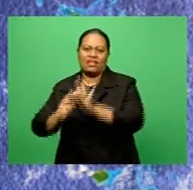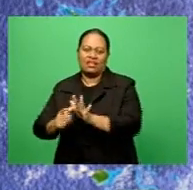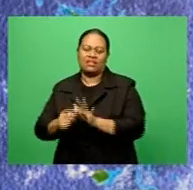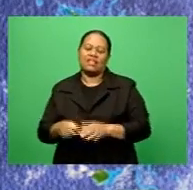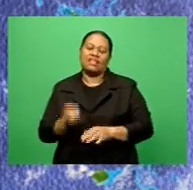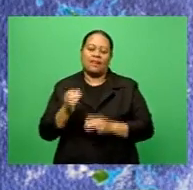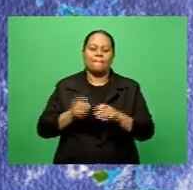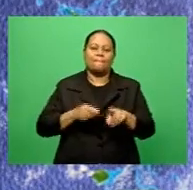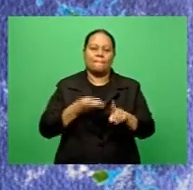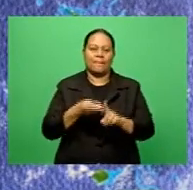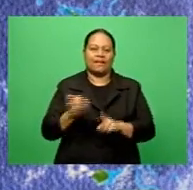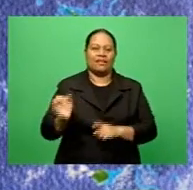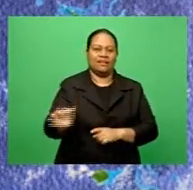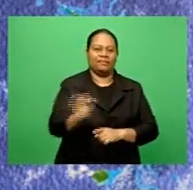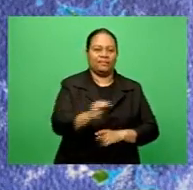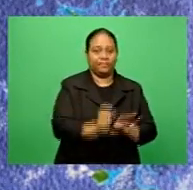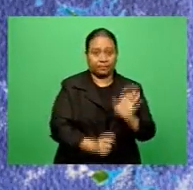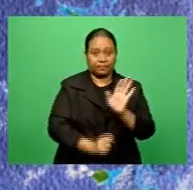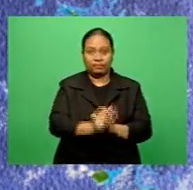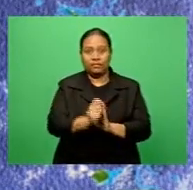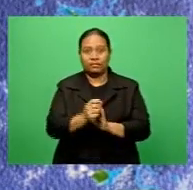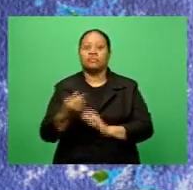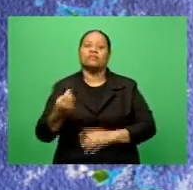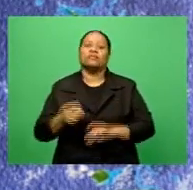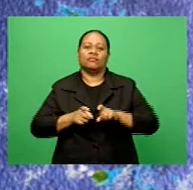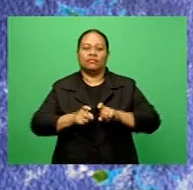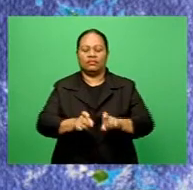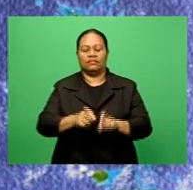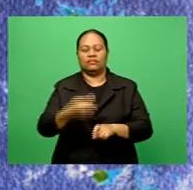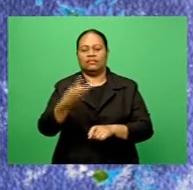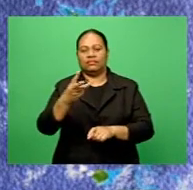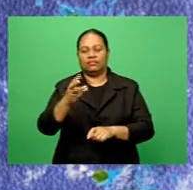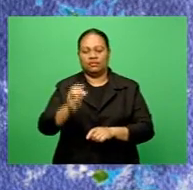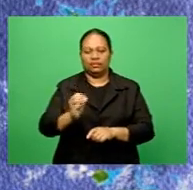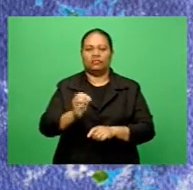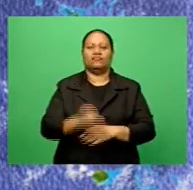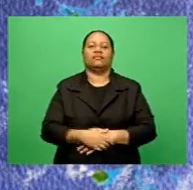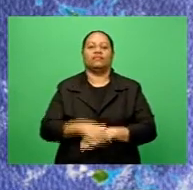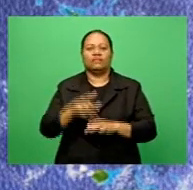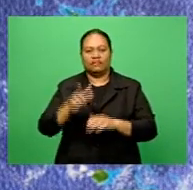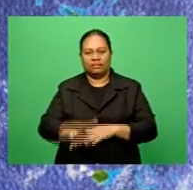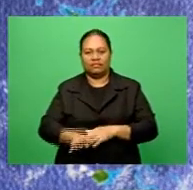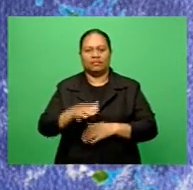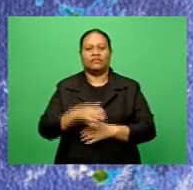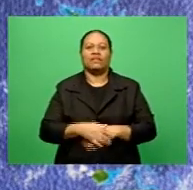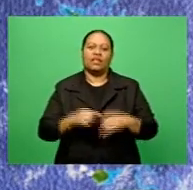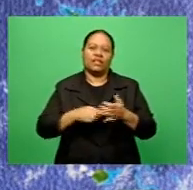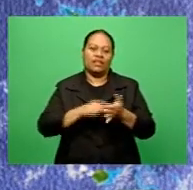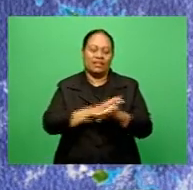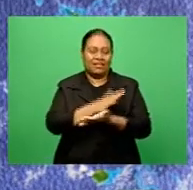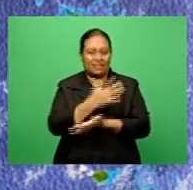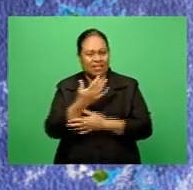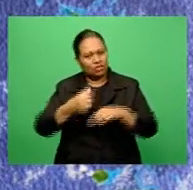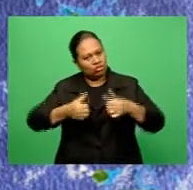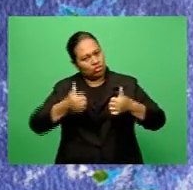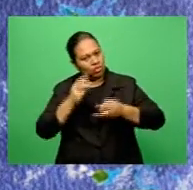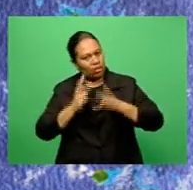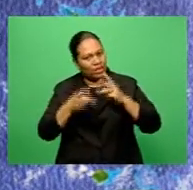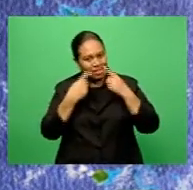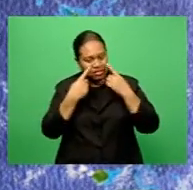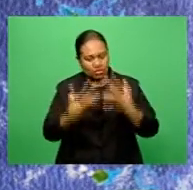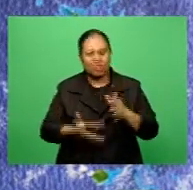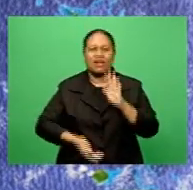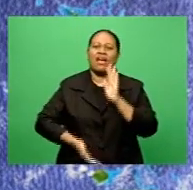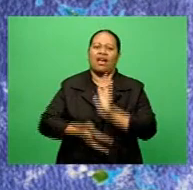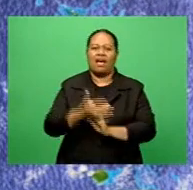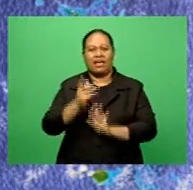main islands. Temperatures will remain in the low 30s. Looking ahead to Thursday, generally good weather and high temperatures accompanied